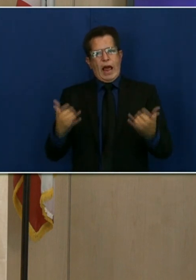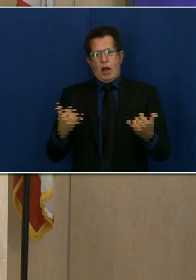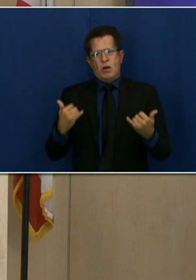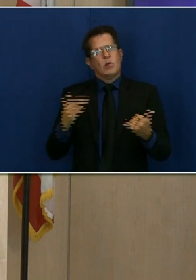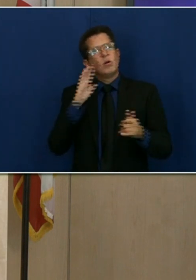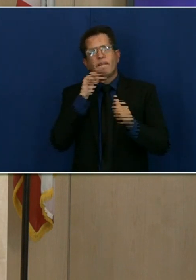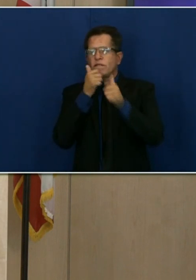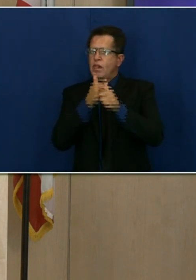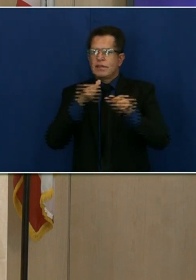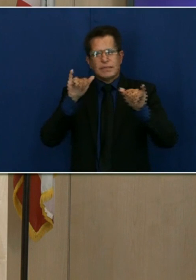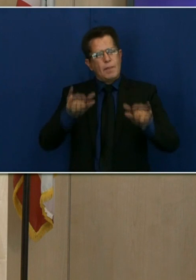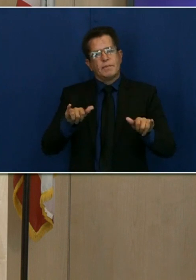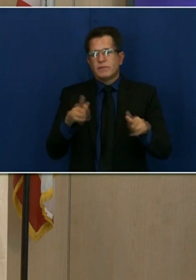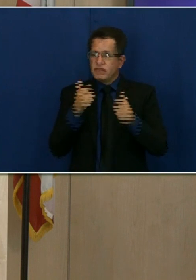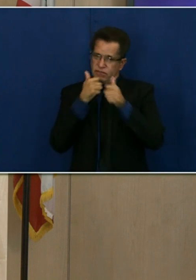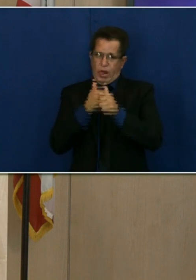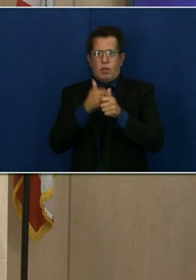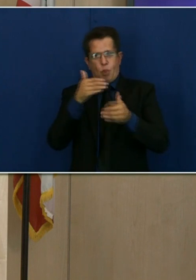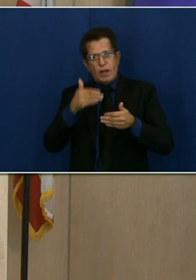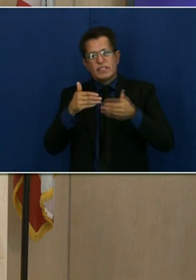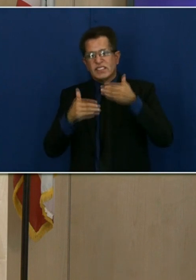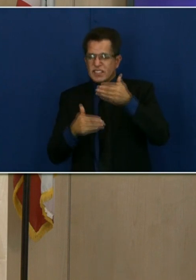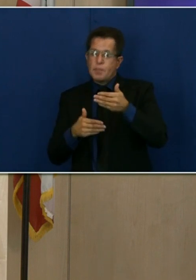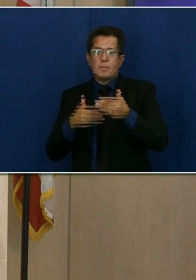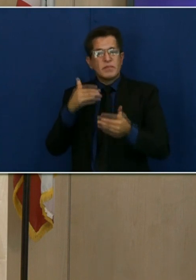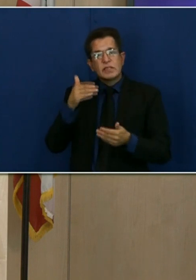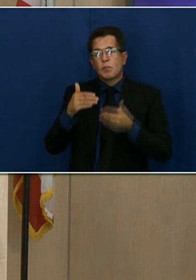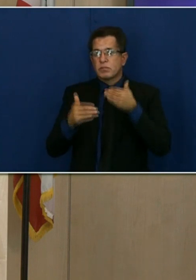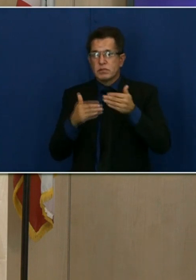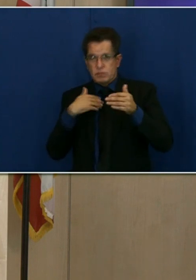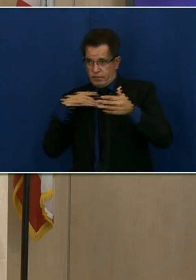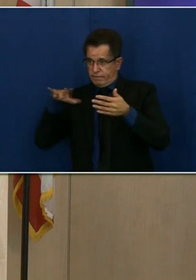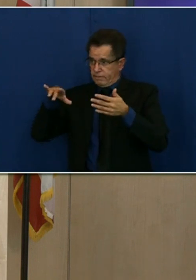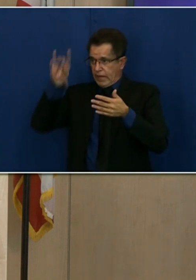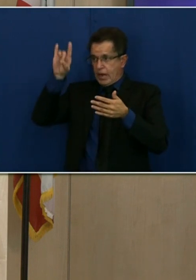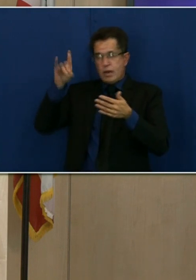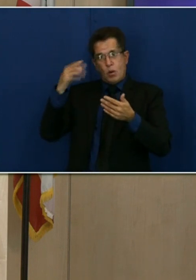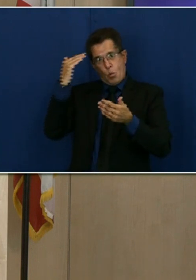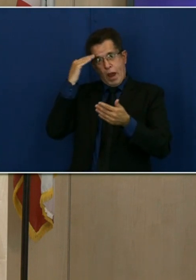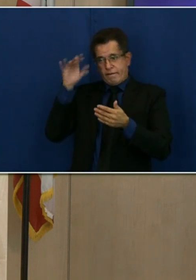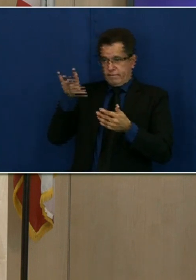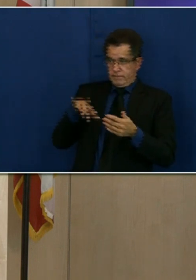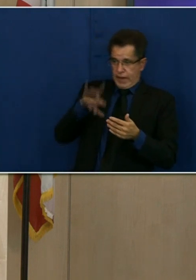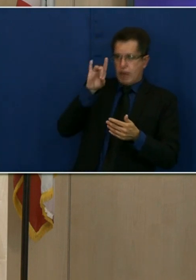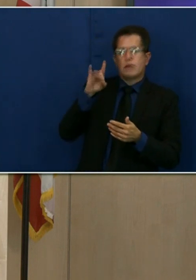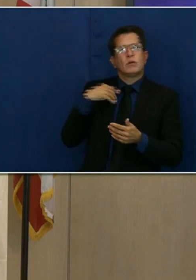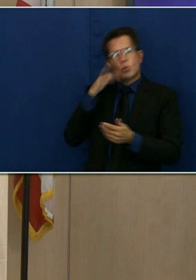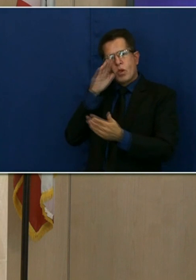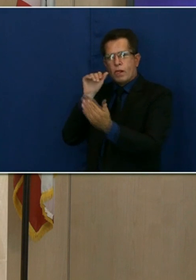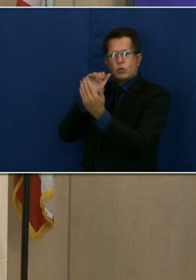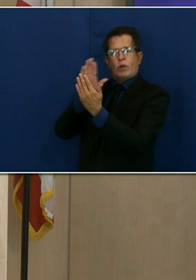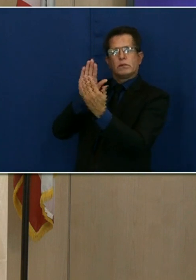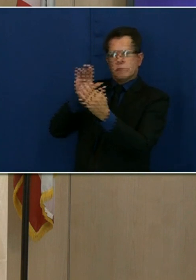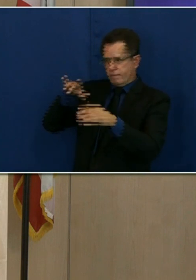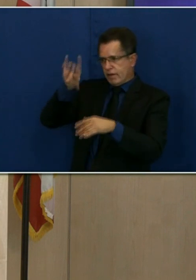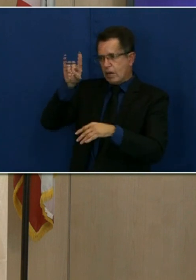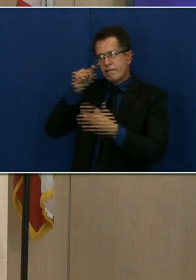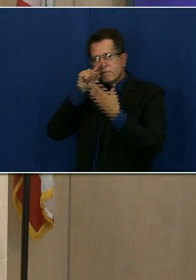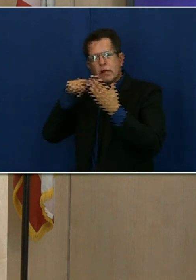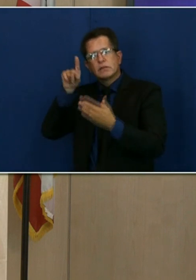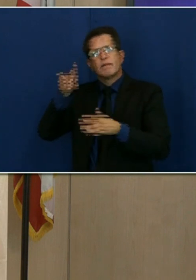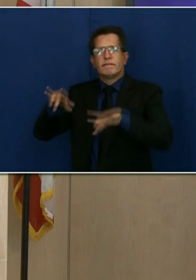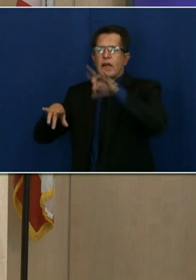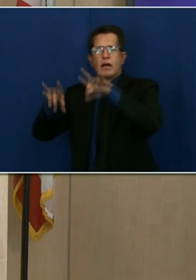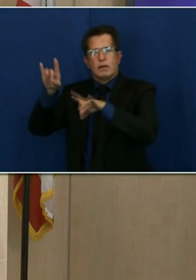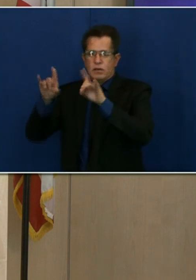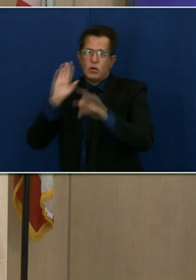work the process. And as we are made aware of issues, We address them, we conduct the investigation, just